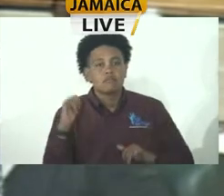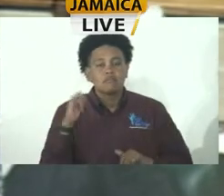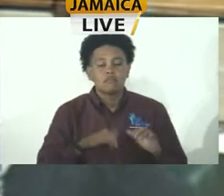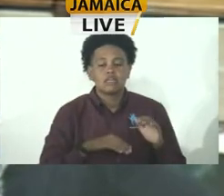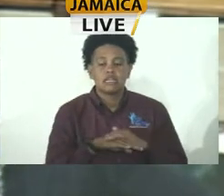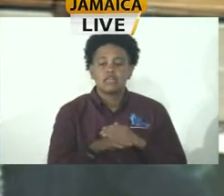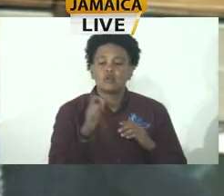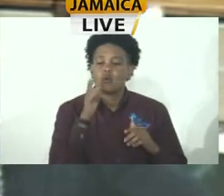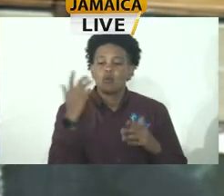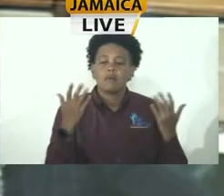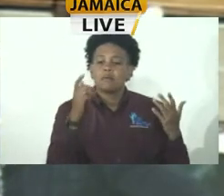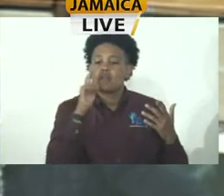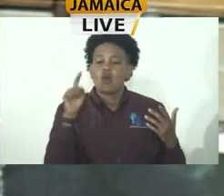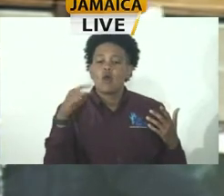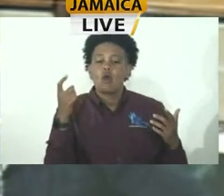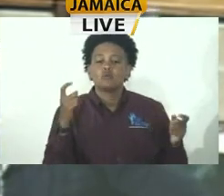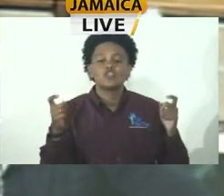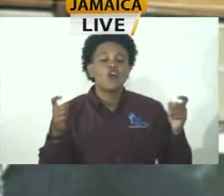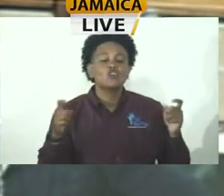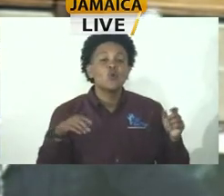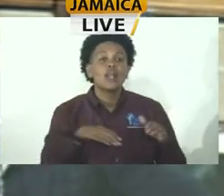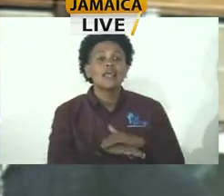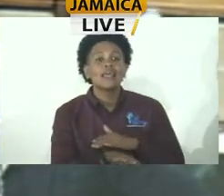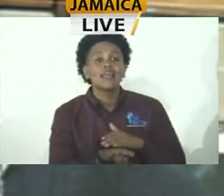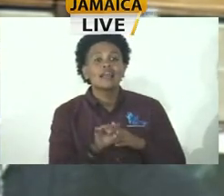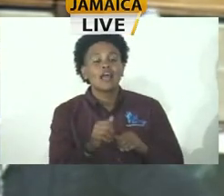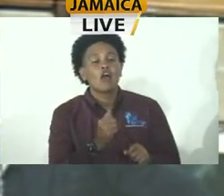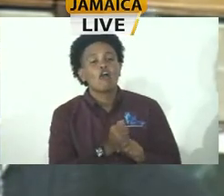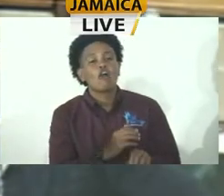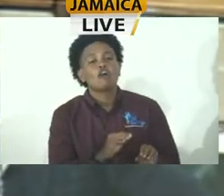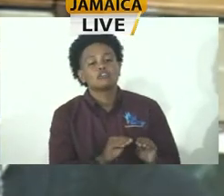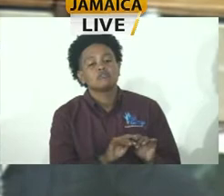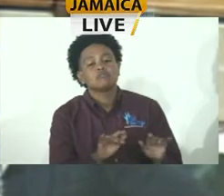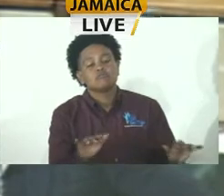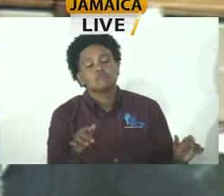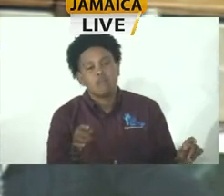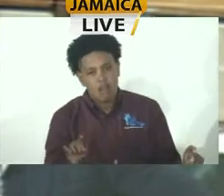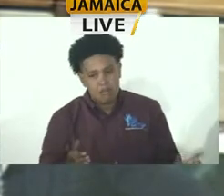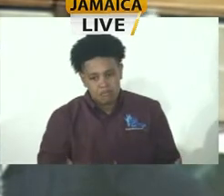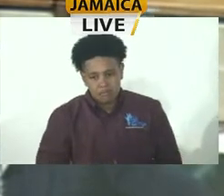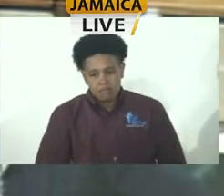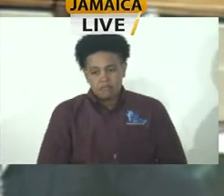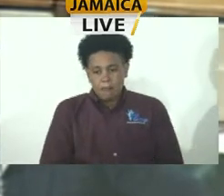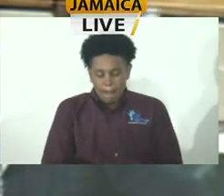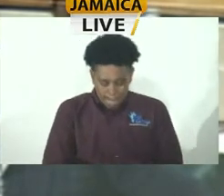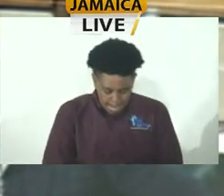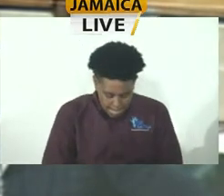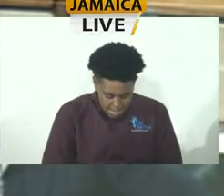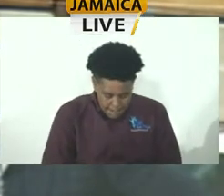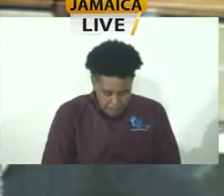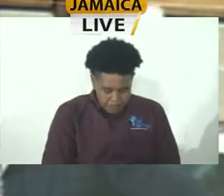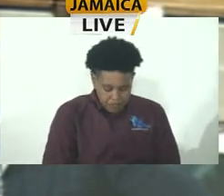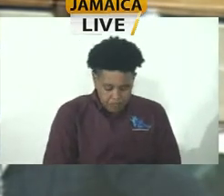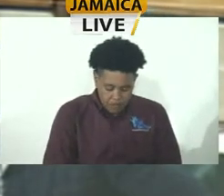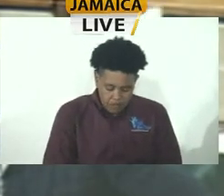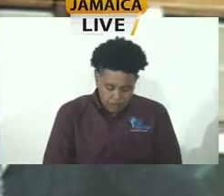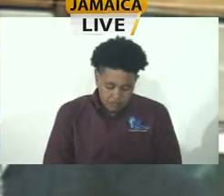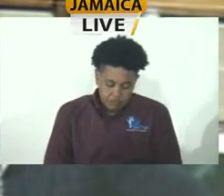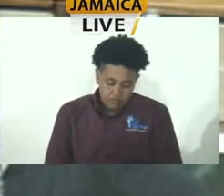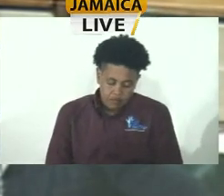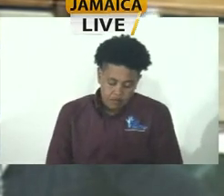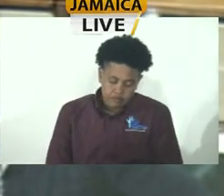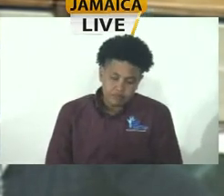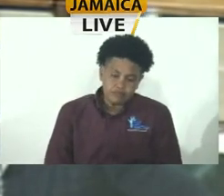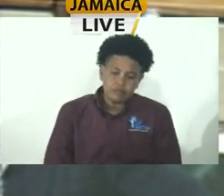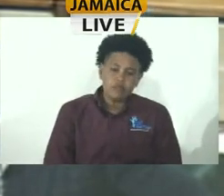not always have control over and that may may be an explanation as to how this would happen with